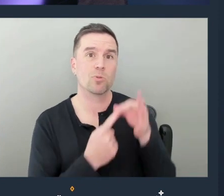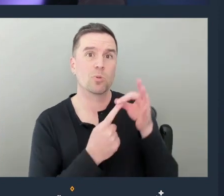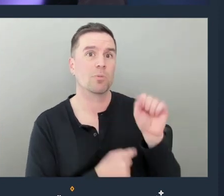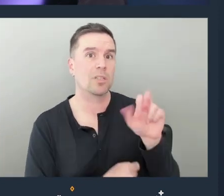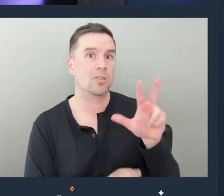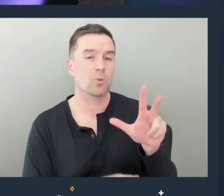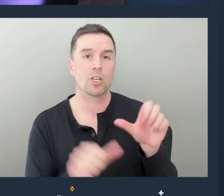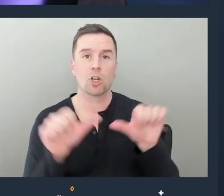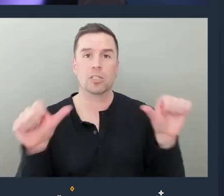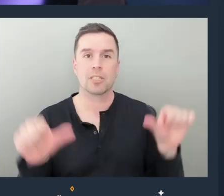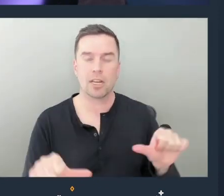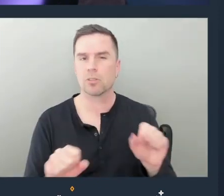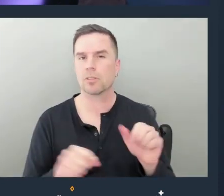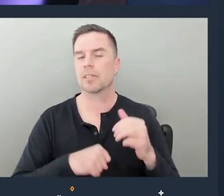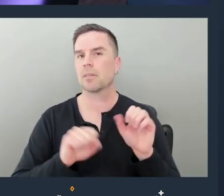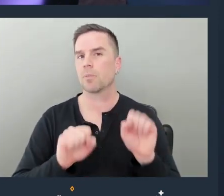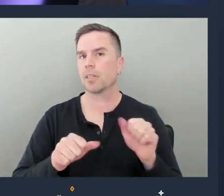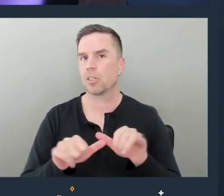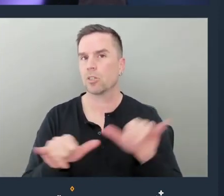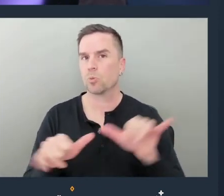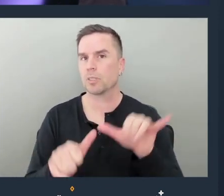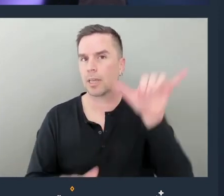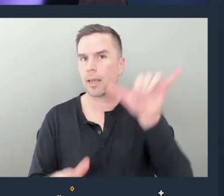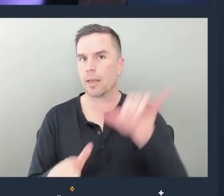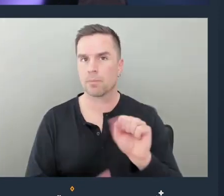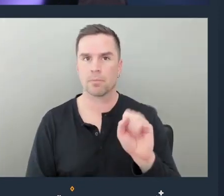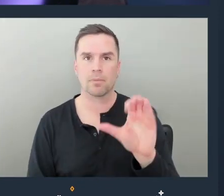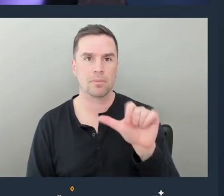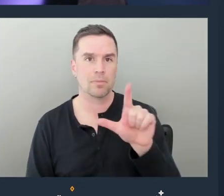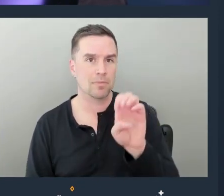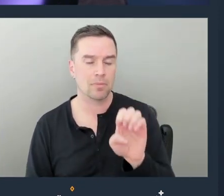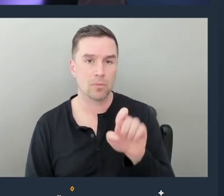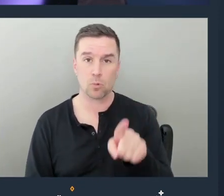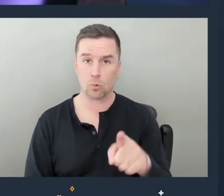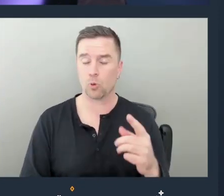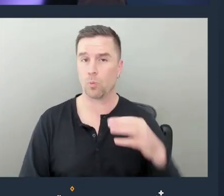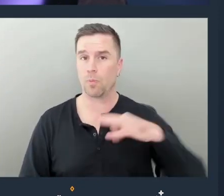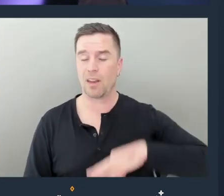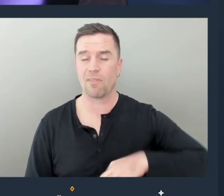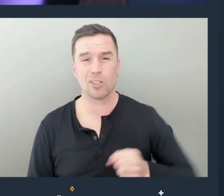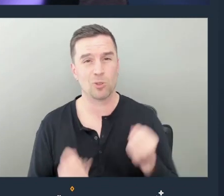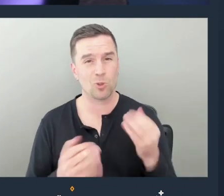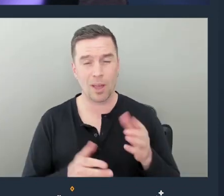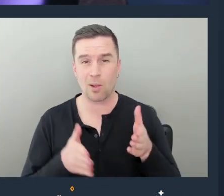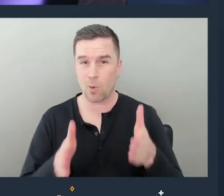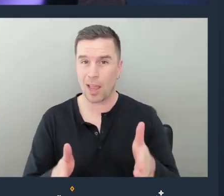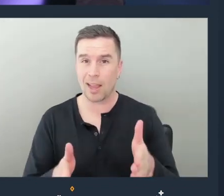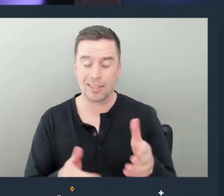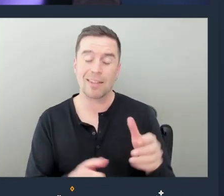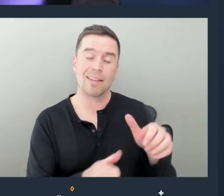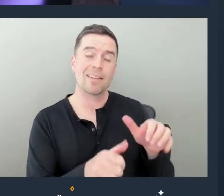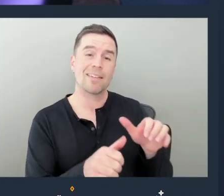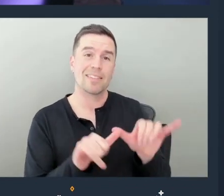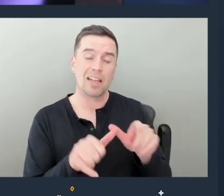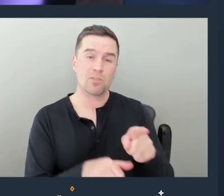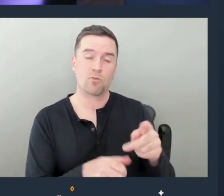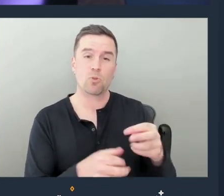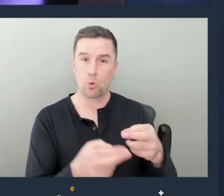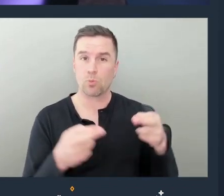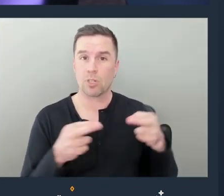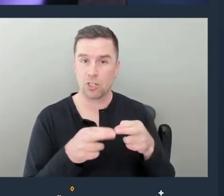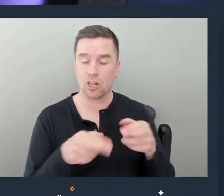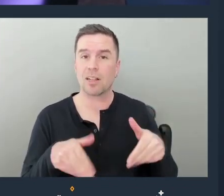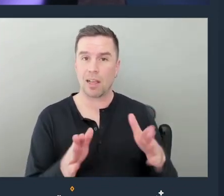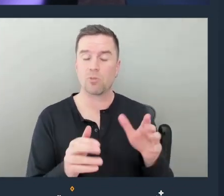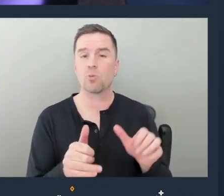you benefit from this scale in so many ways. The size of our system in any given region allows you to massively parallelize your application to the